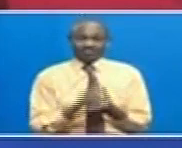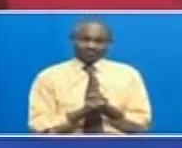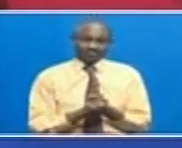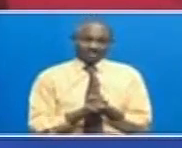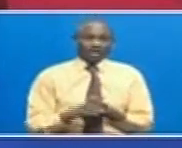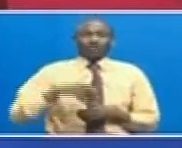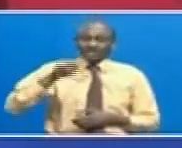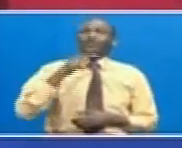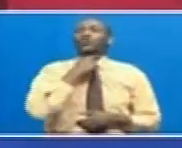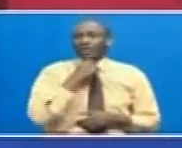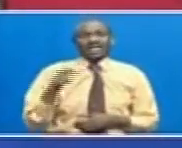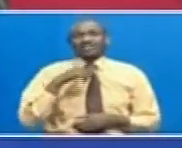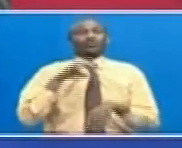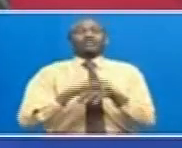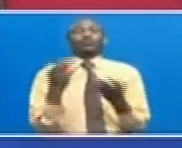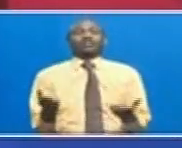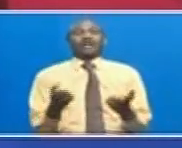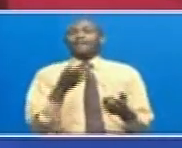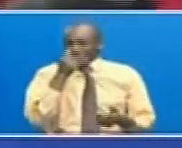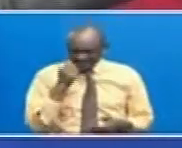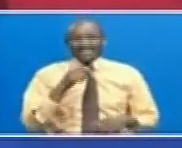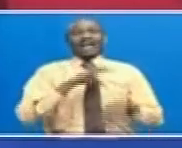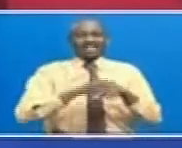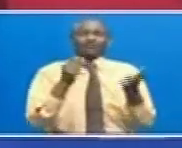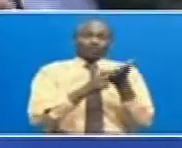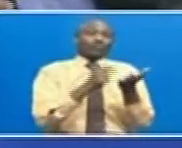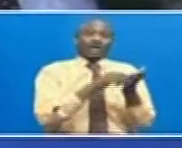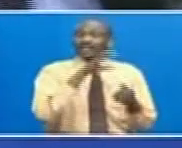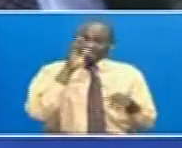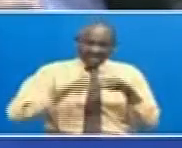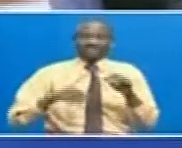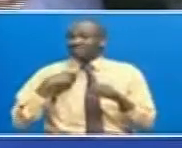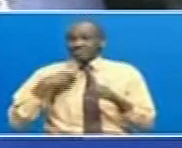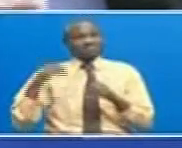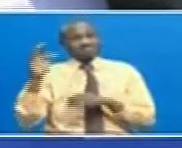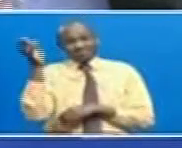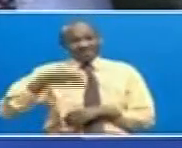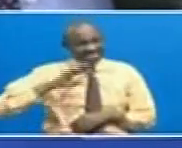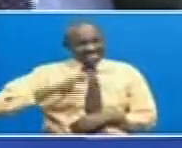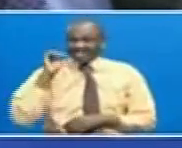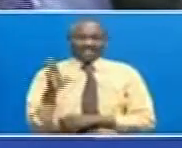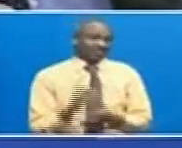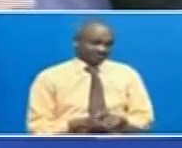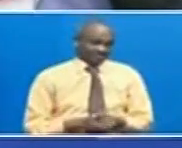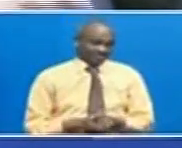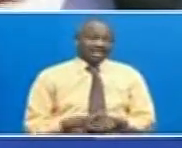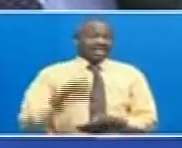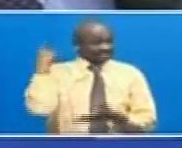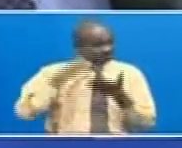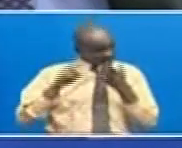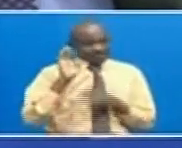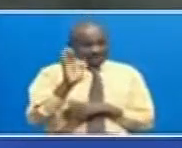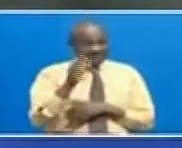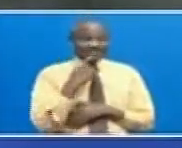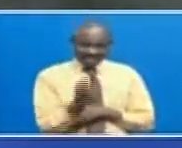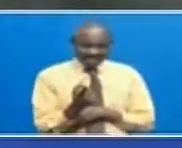do you want us to get our shortfall from? I would rather get it from Uganda than from Brazil. Usemi huu kutoka kwa rais mwenyewe wiki jana ni